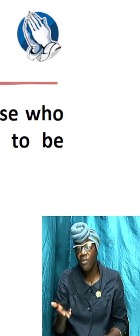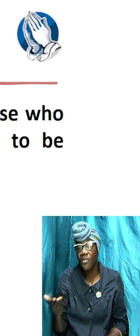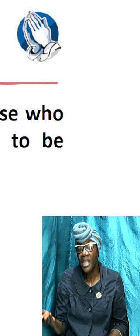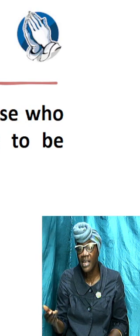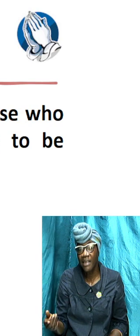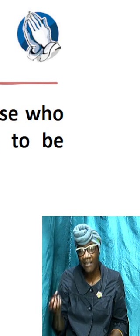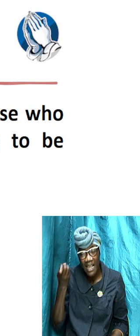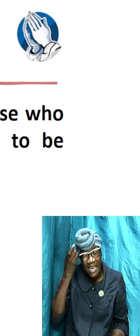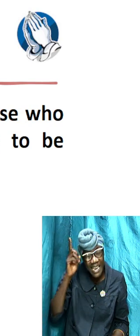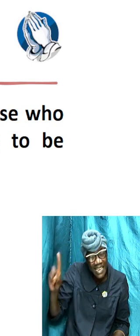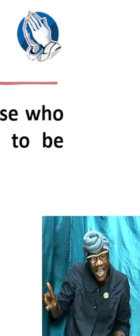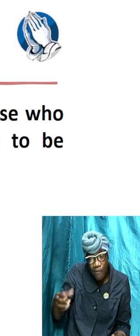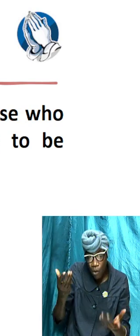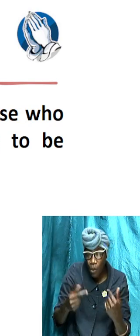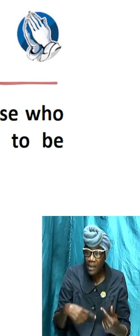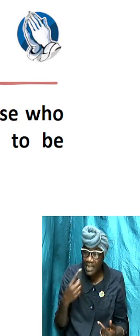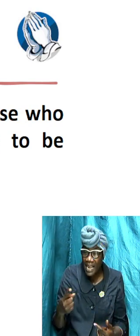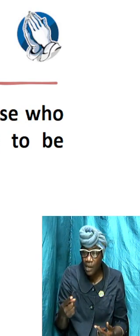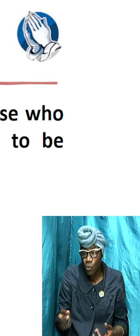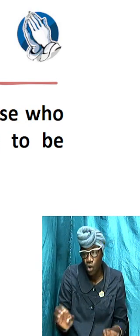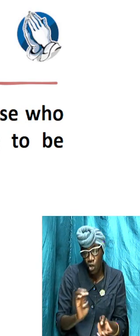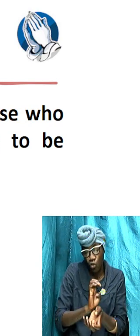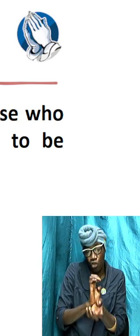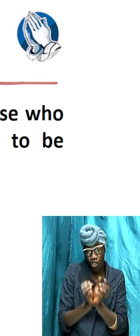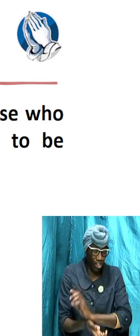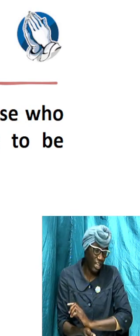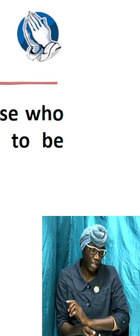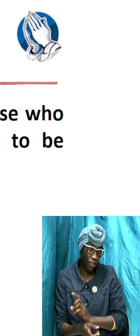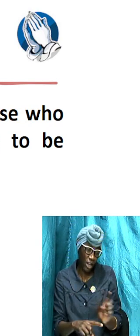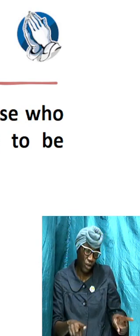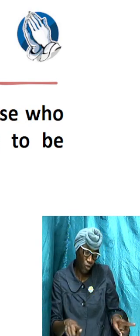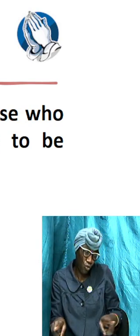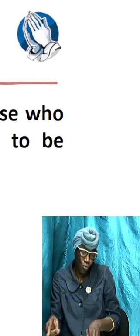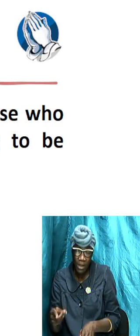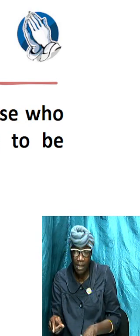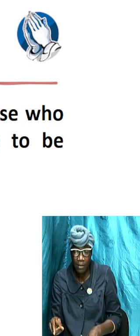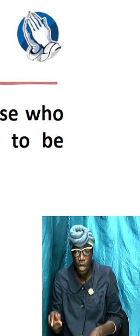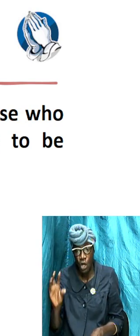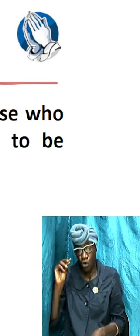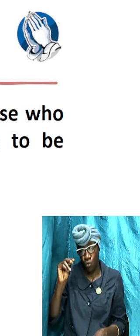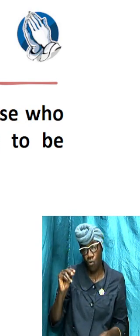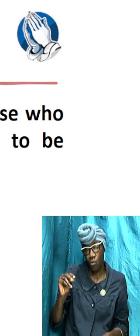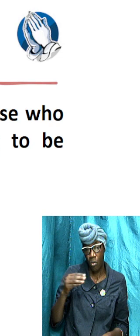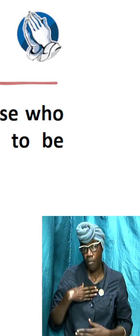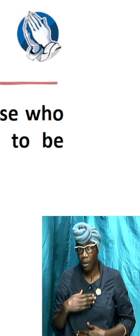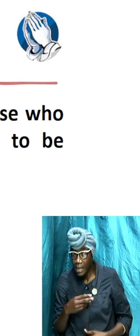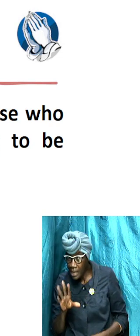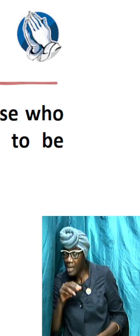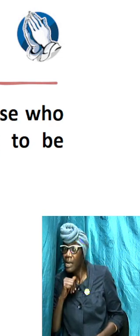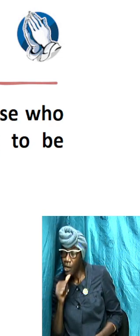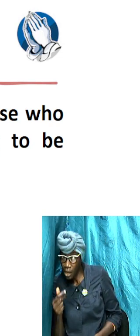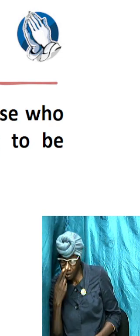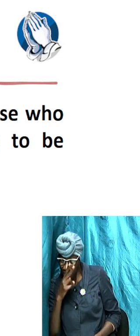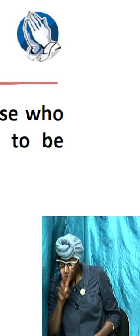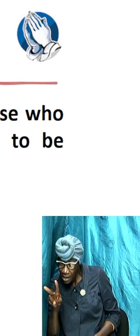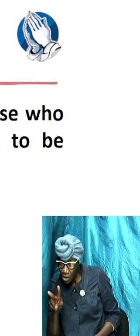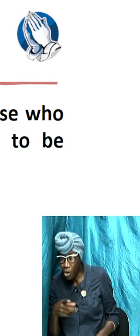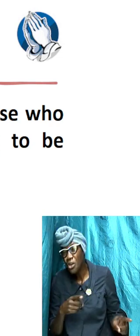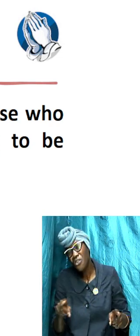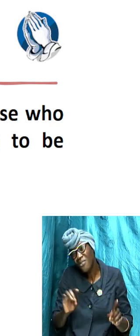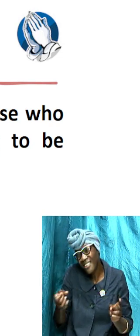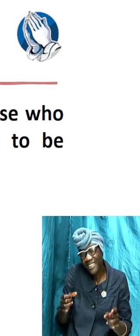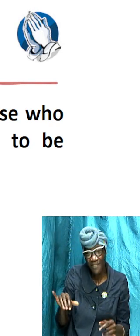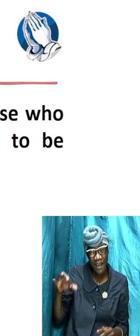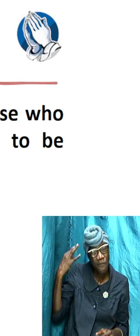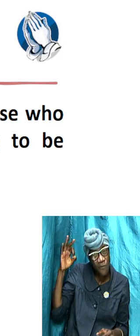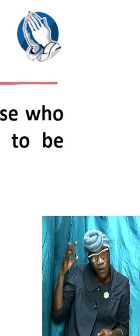say, divert and go to this. Why don't us try this? Amen. This nobody not seal. Amen. You know, make us do it, man. It's just like a fun. But God